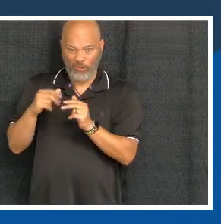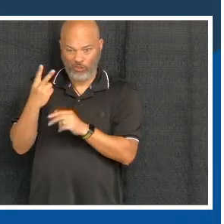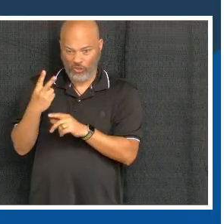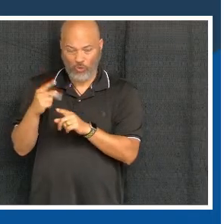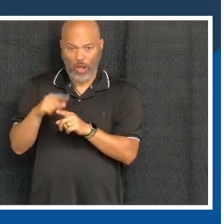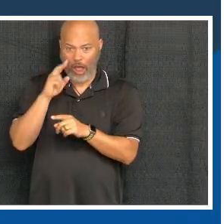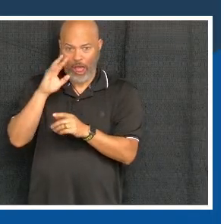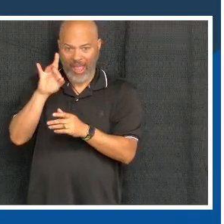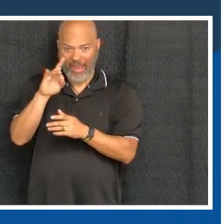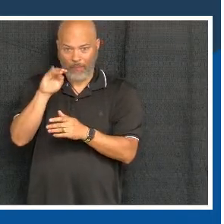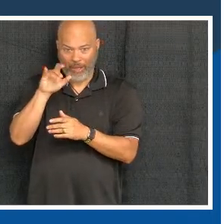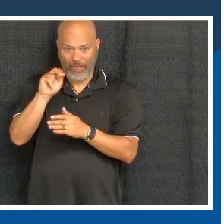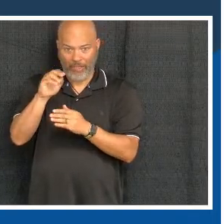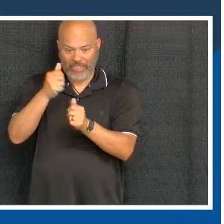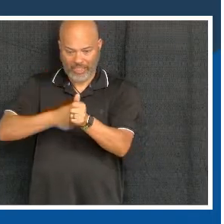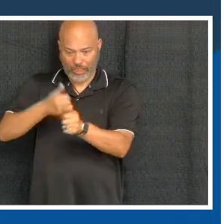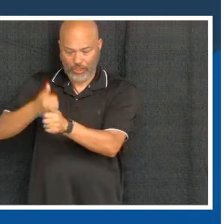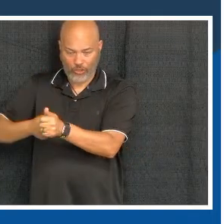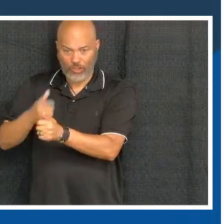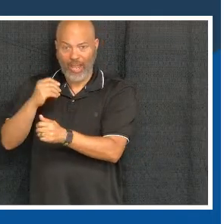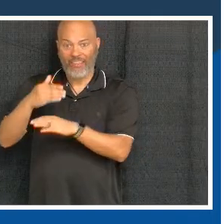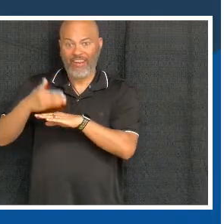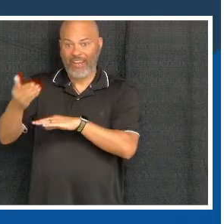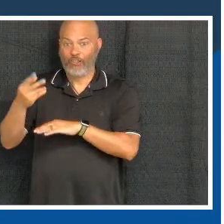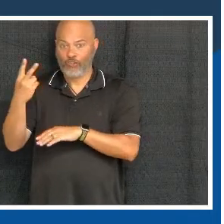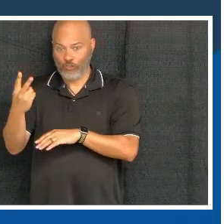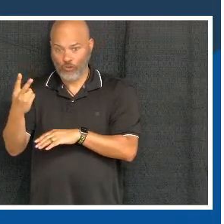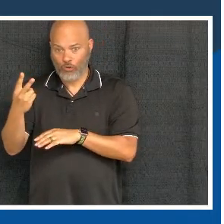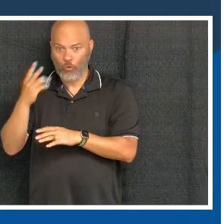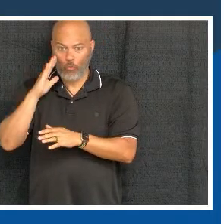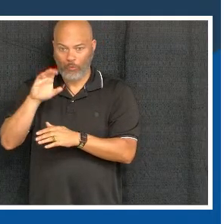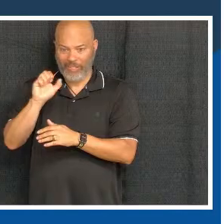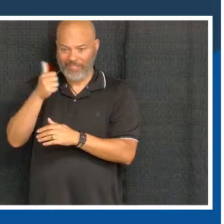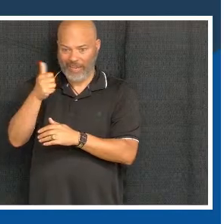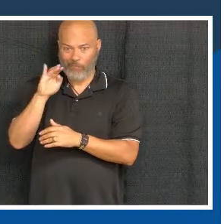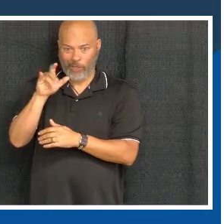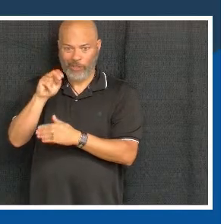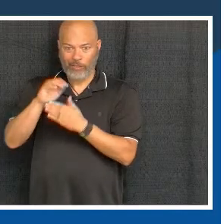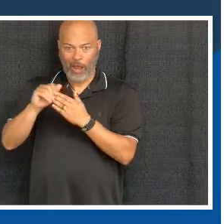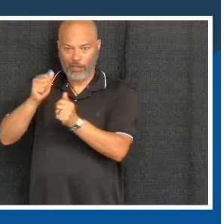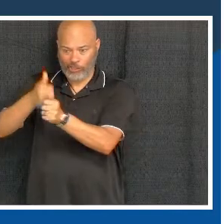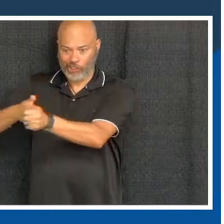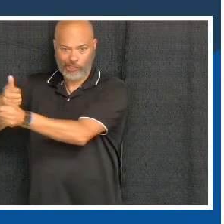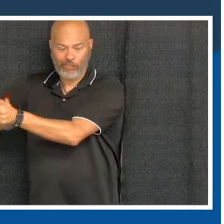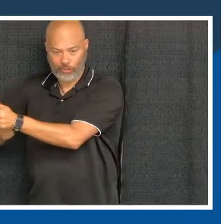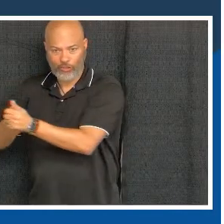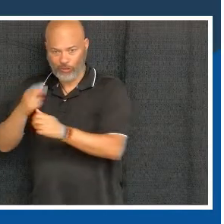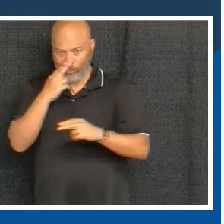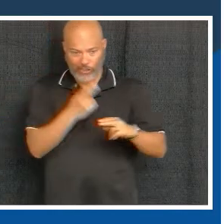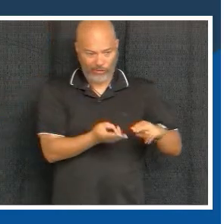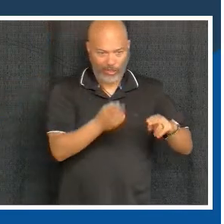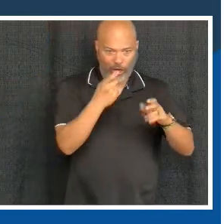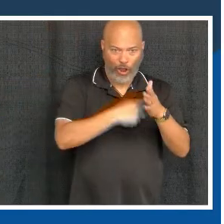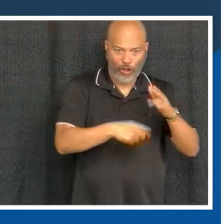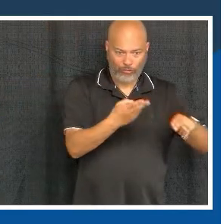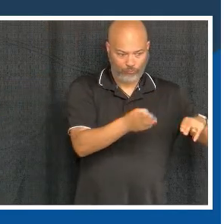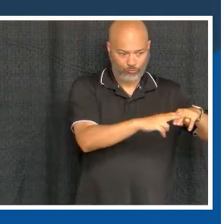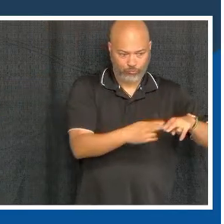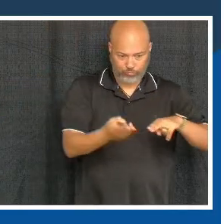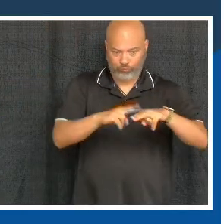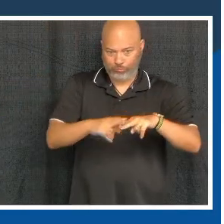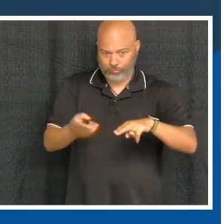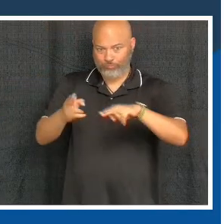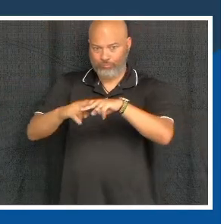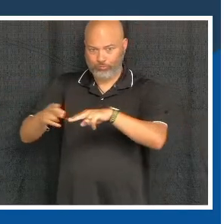we're looking at the next two substations will be about $10 million each. So you can see the rising cost